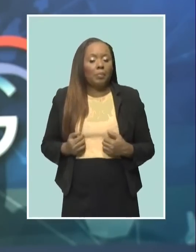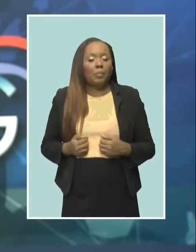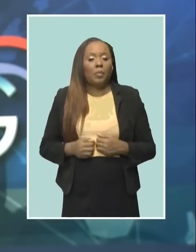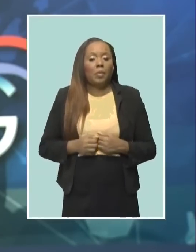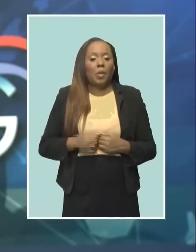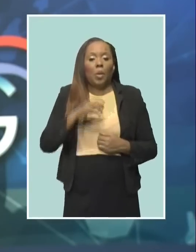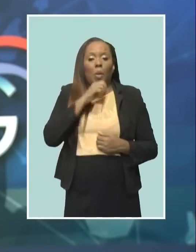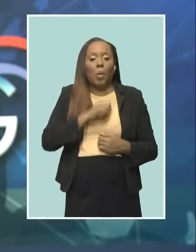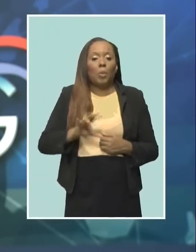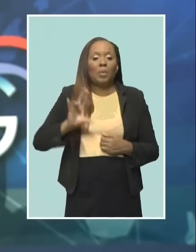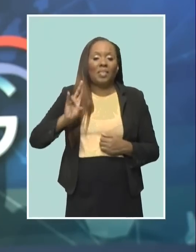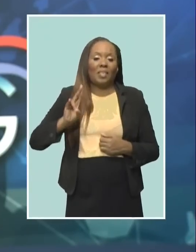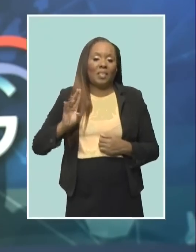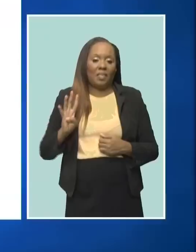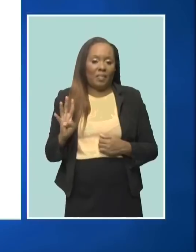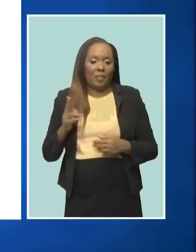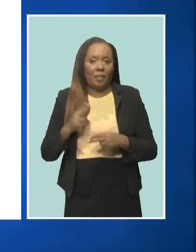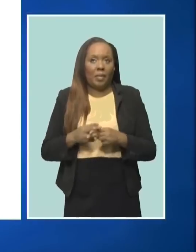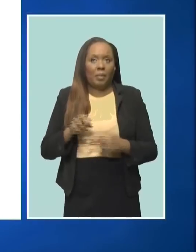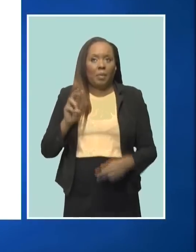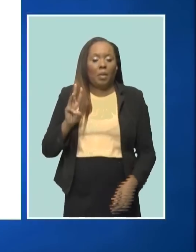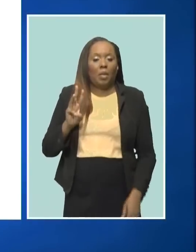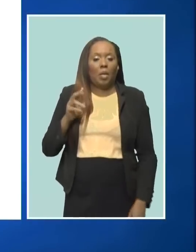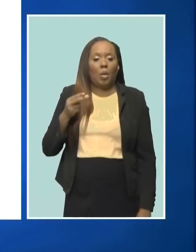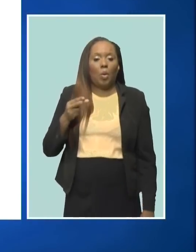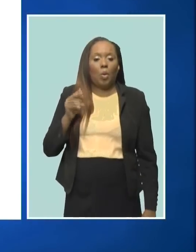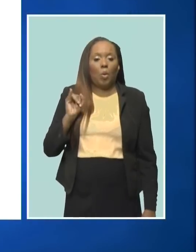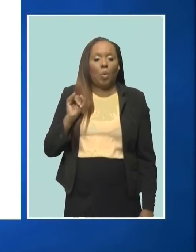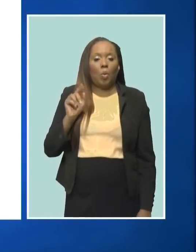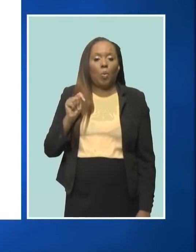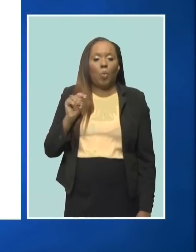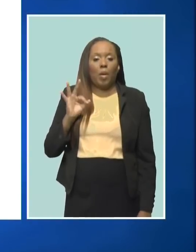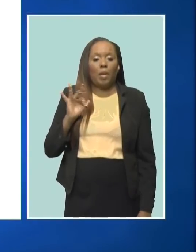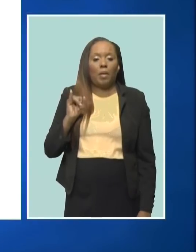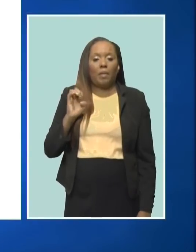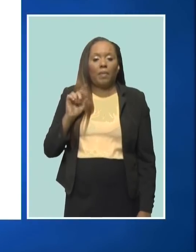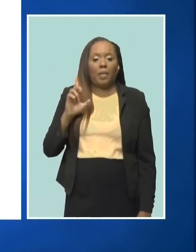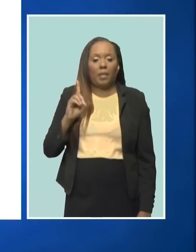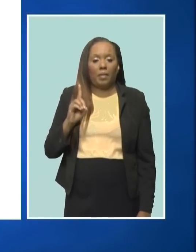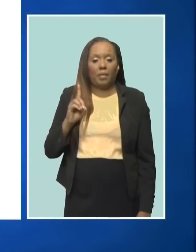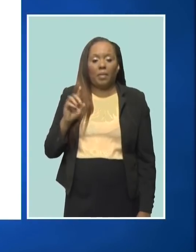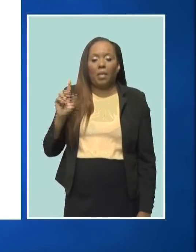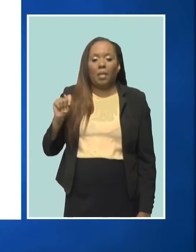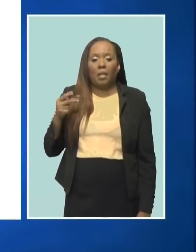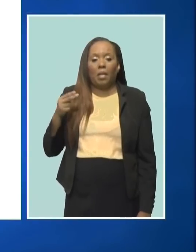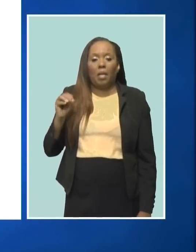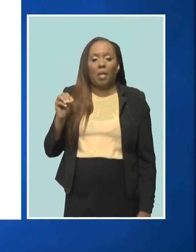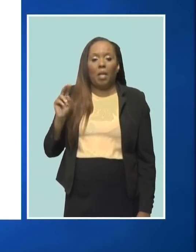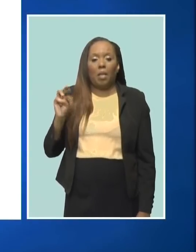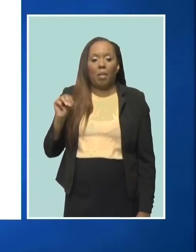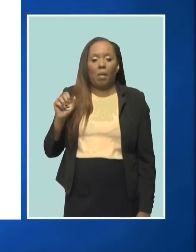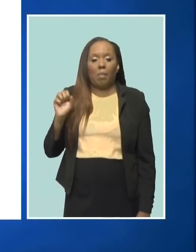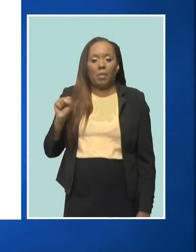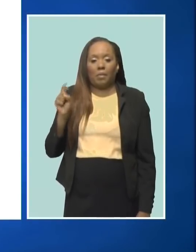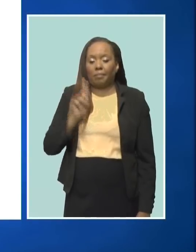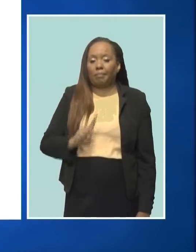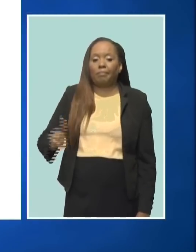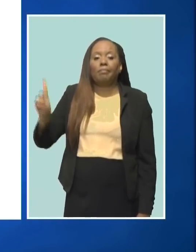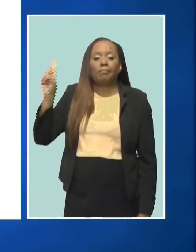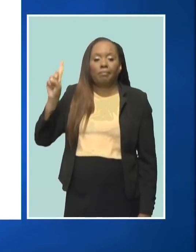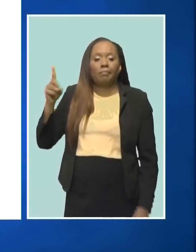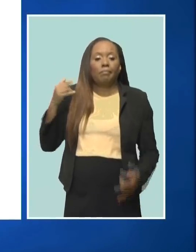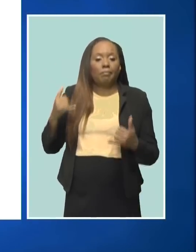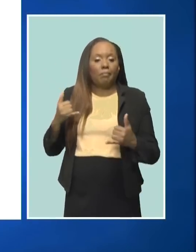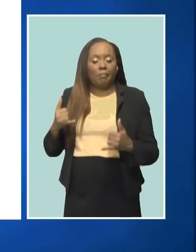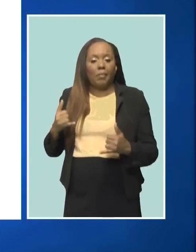today. 74-year-old Whitfield Rudolph Thomas of Emerald Park West, St. Philip, appeared before Magistrate Joyanne Clark